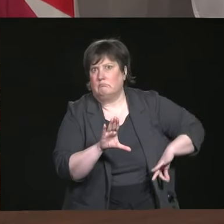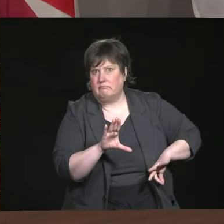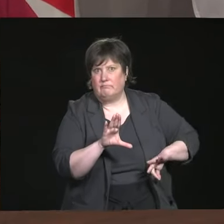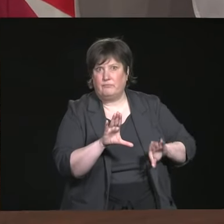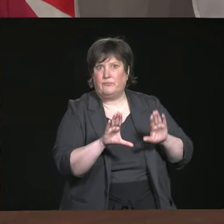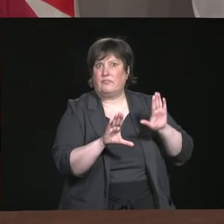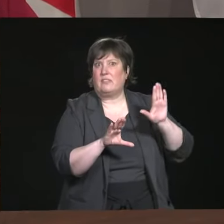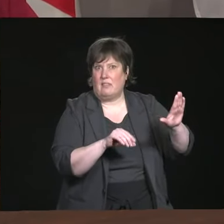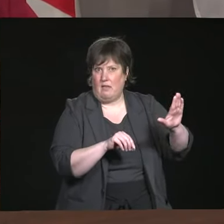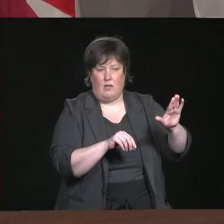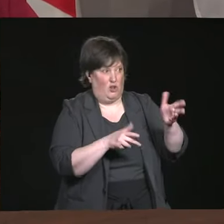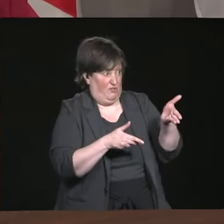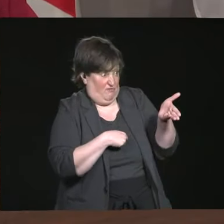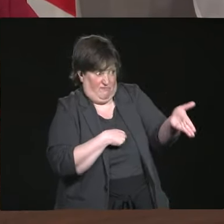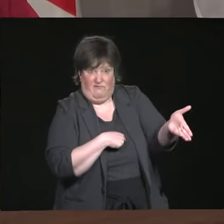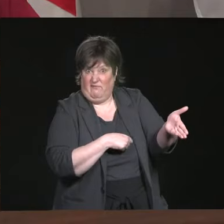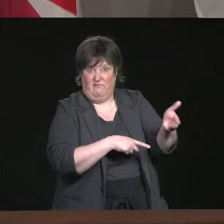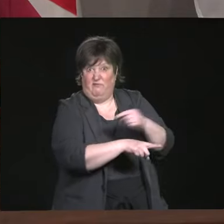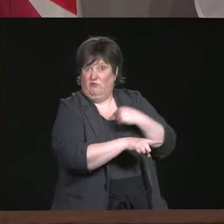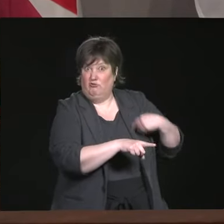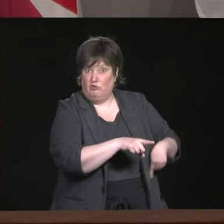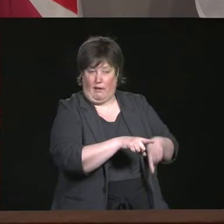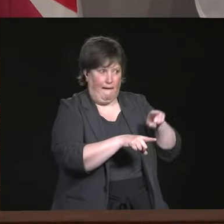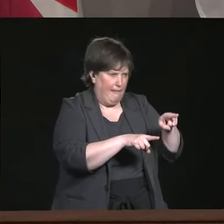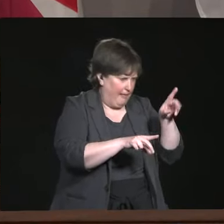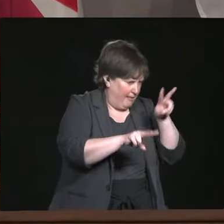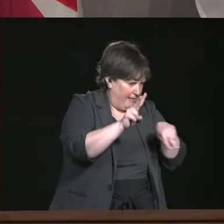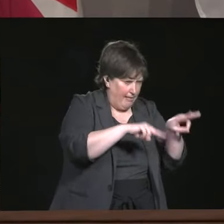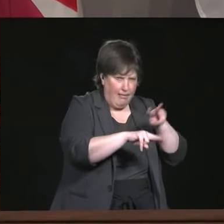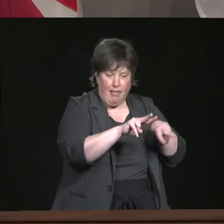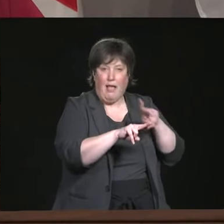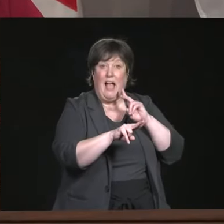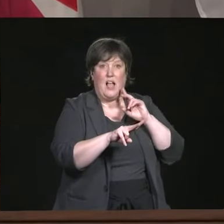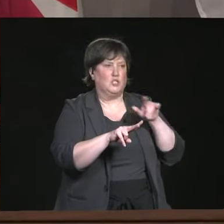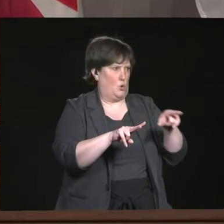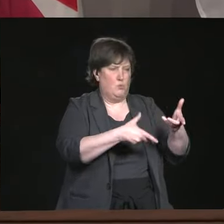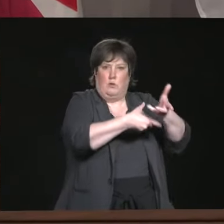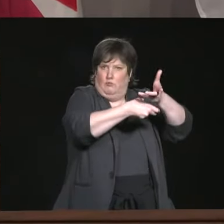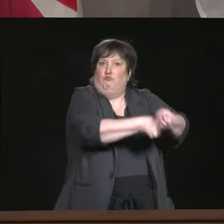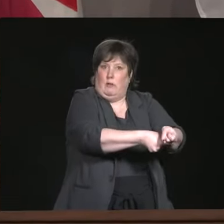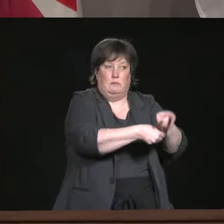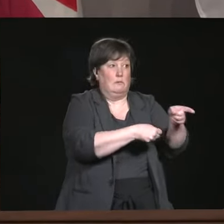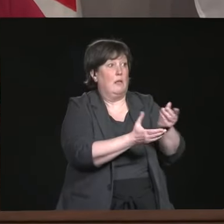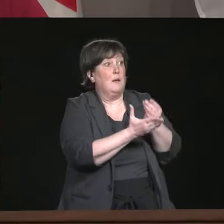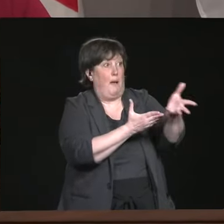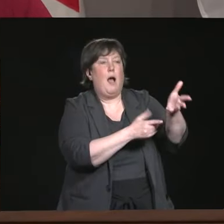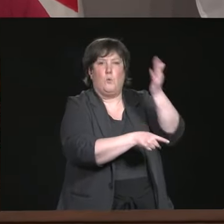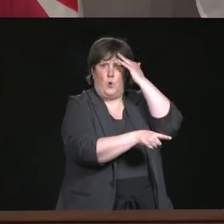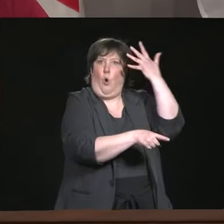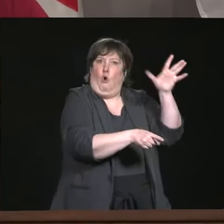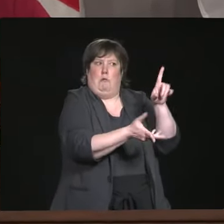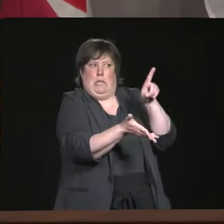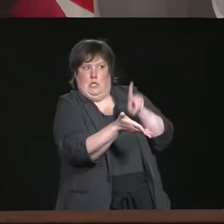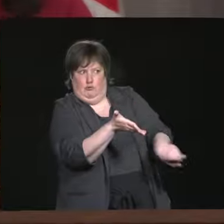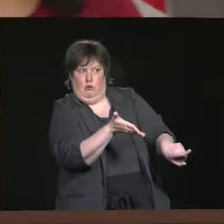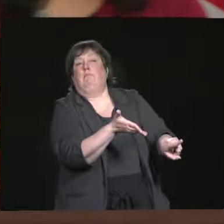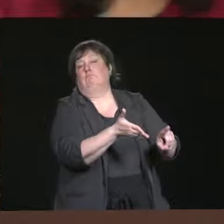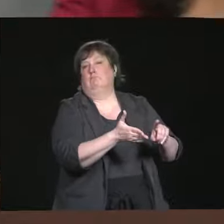and that makes the procurement process in many, many respects much more smooth. Dr.